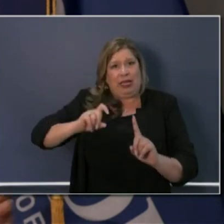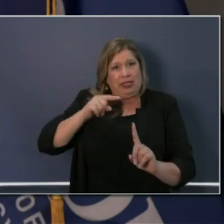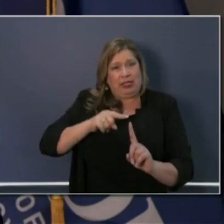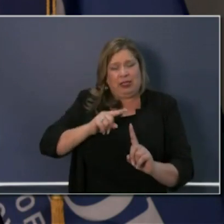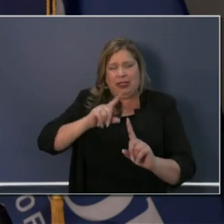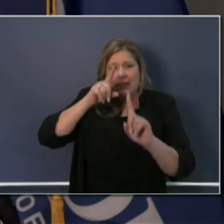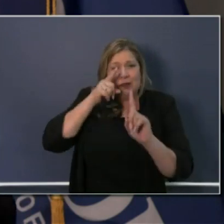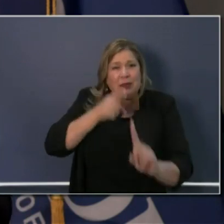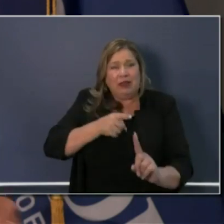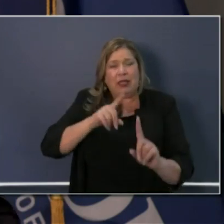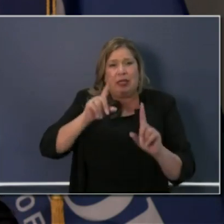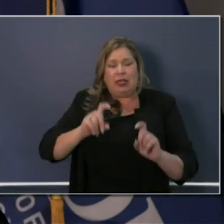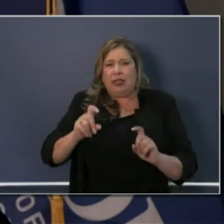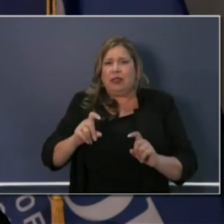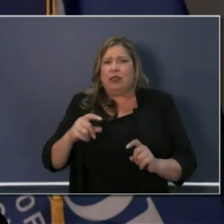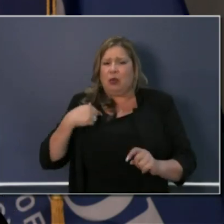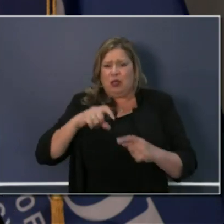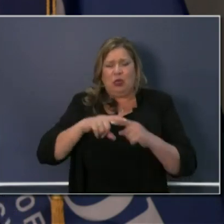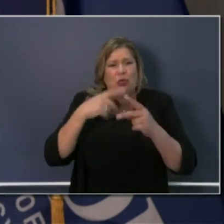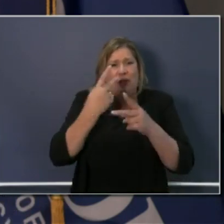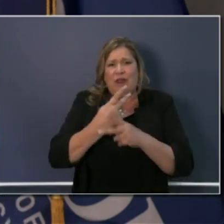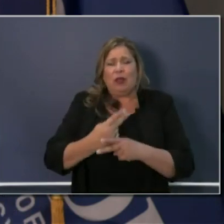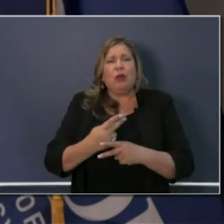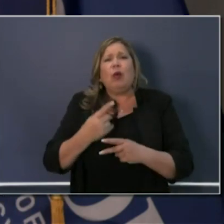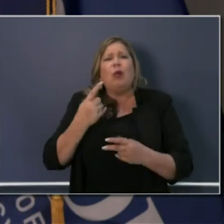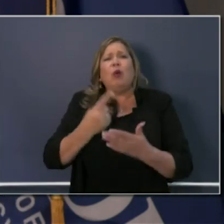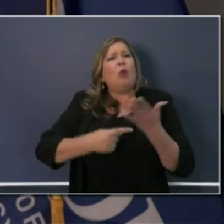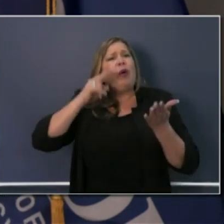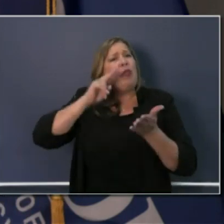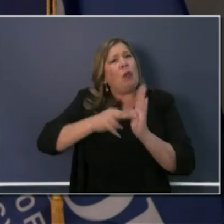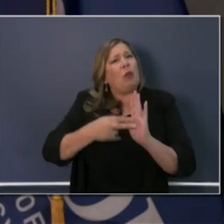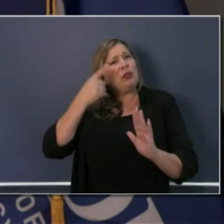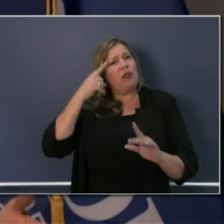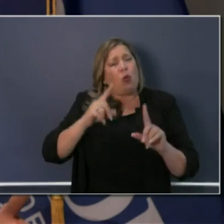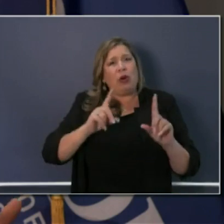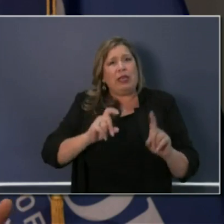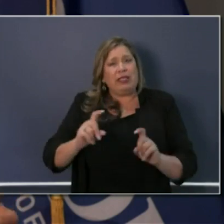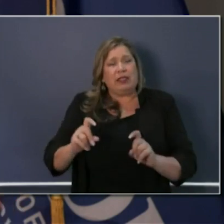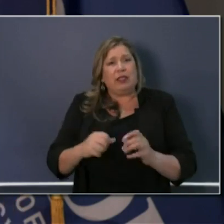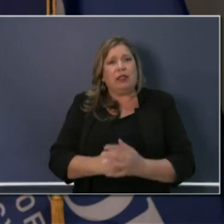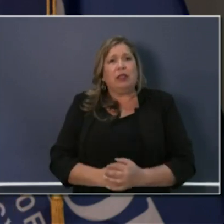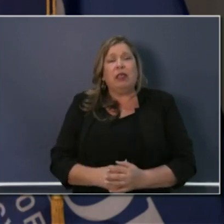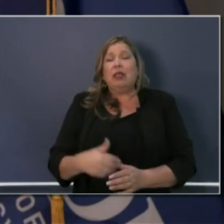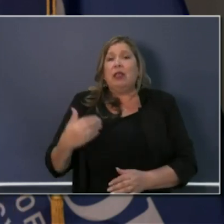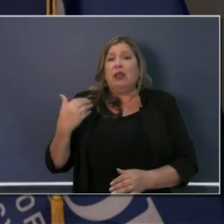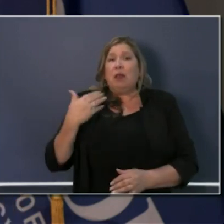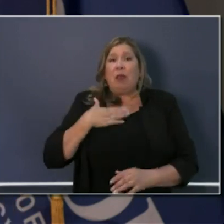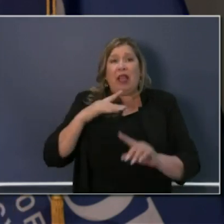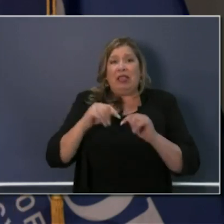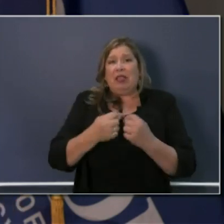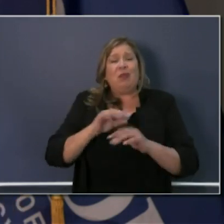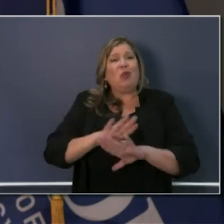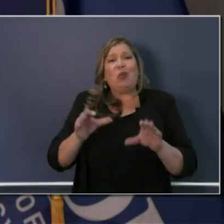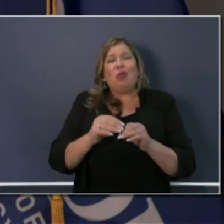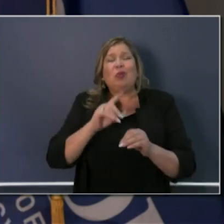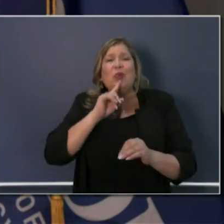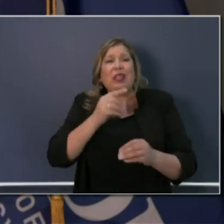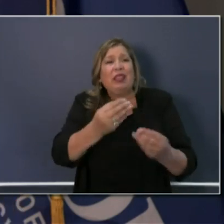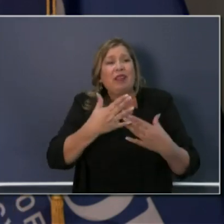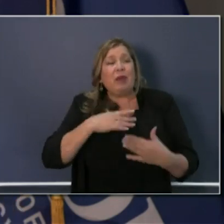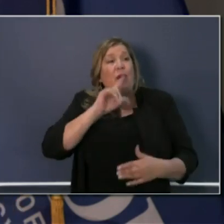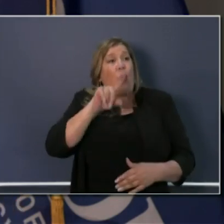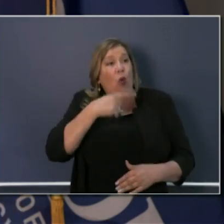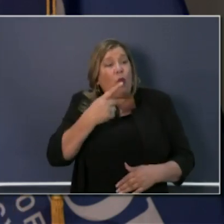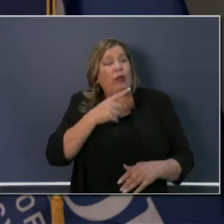really delineate what's the purpose of testing. My team is no longer providing me just the number of people that are tested positive. They're